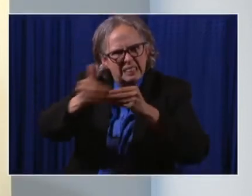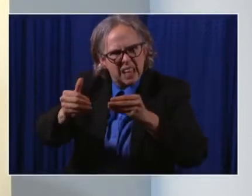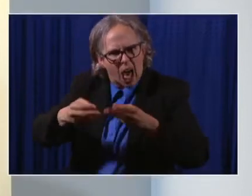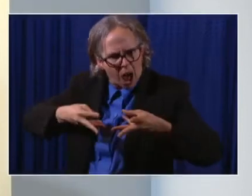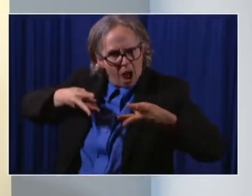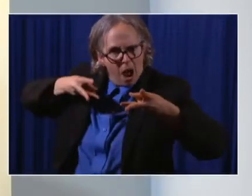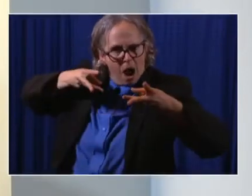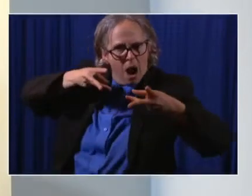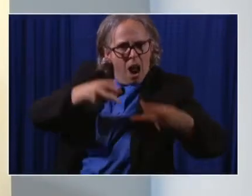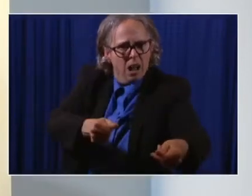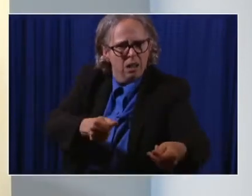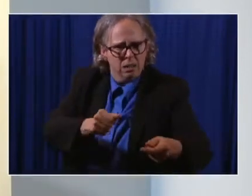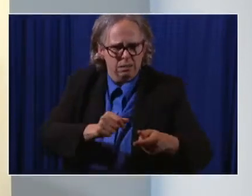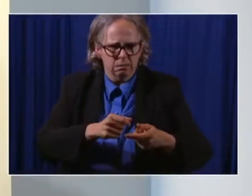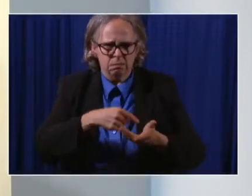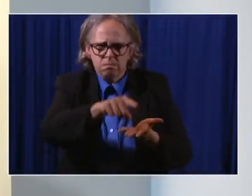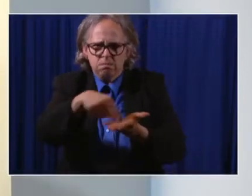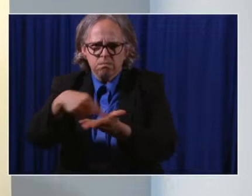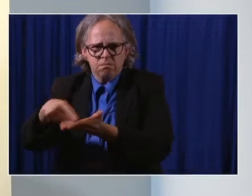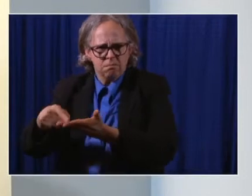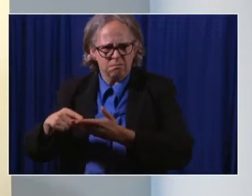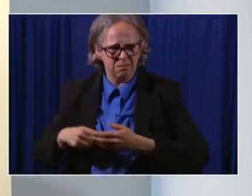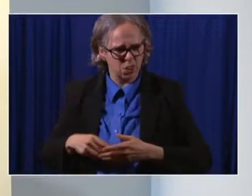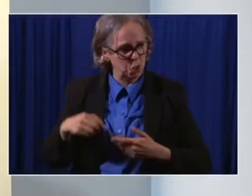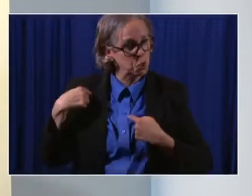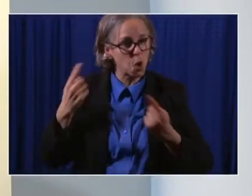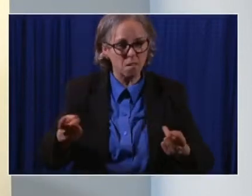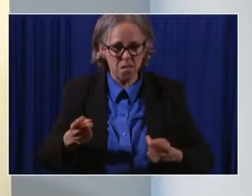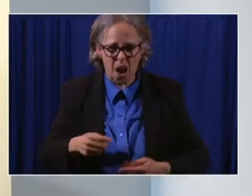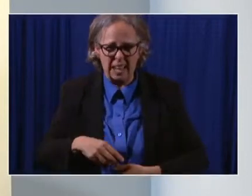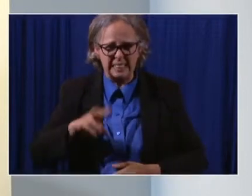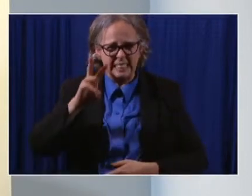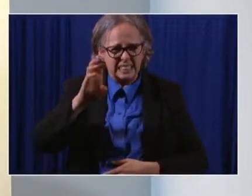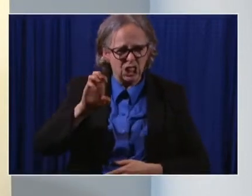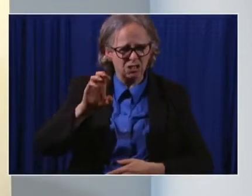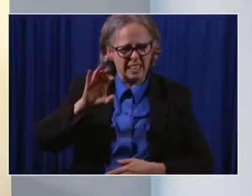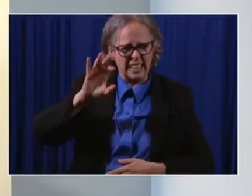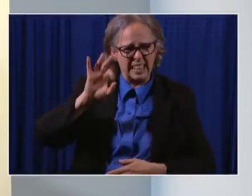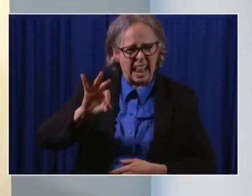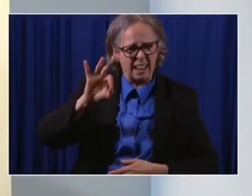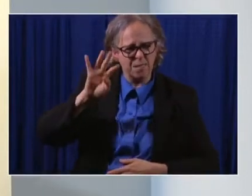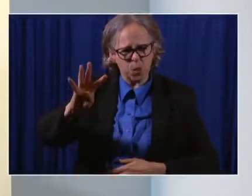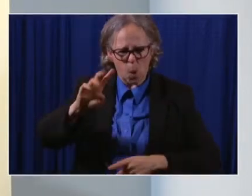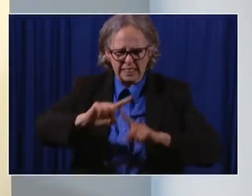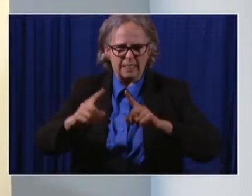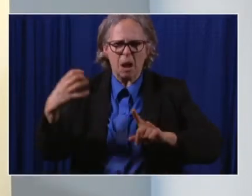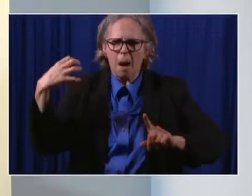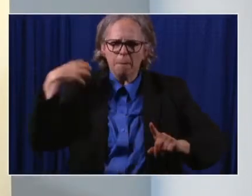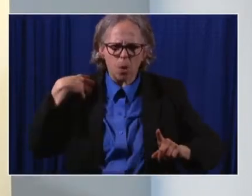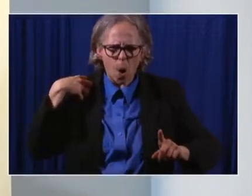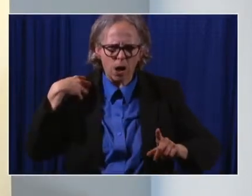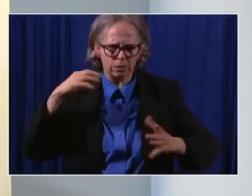technology-focused credentials. So far, 695 employers have used this in our state. A total of